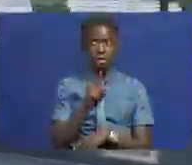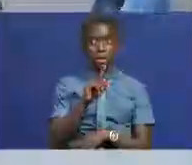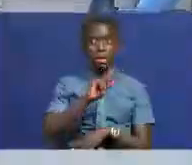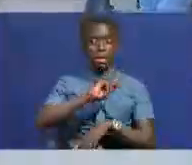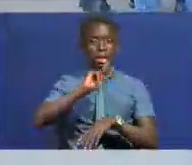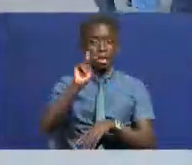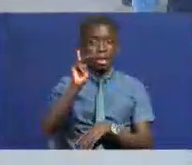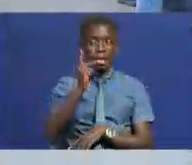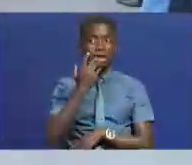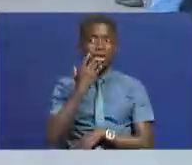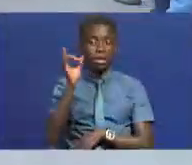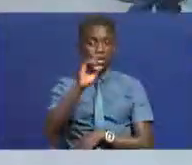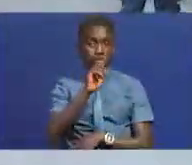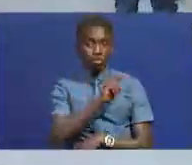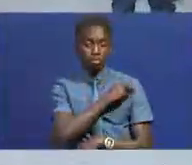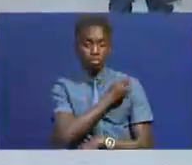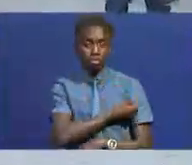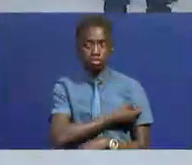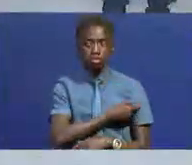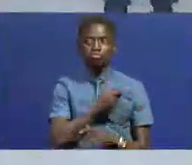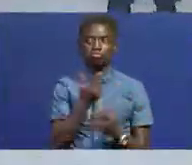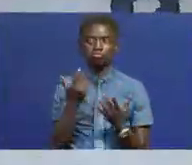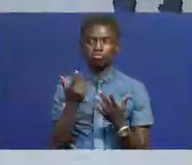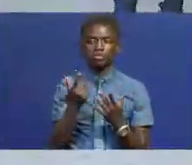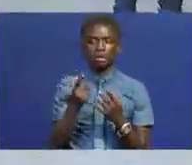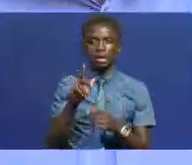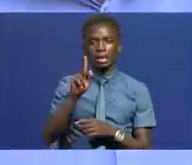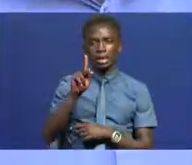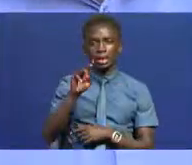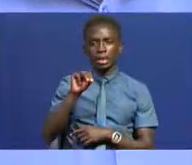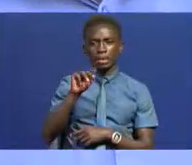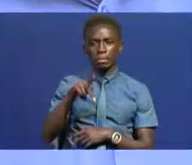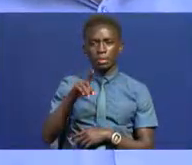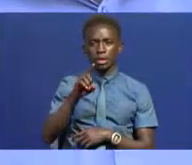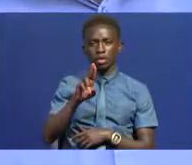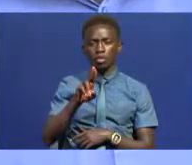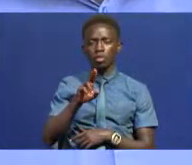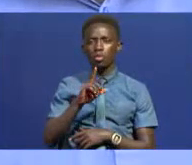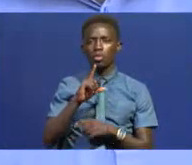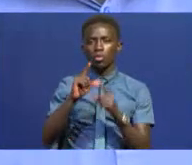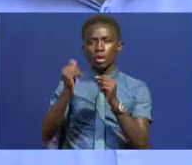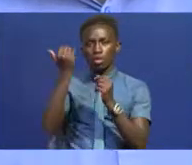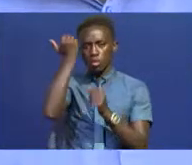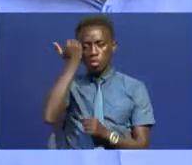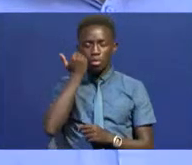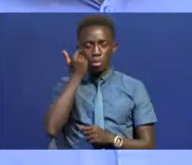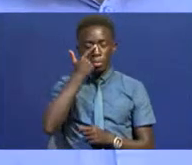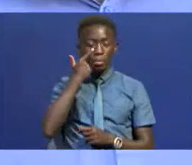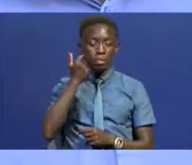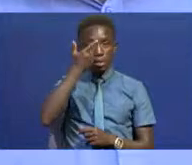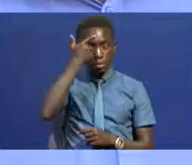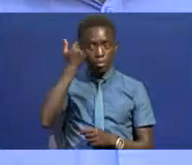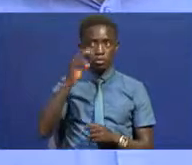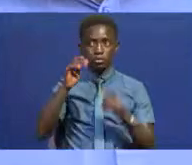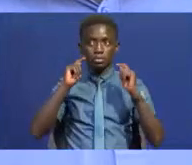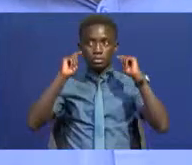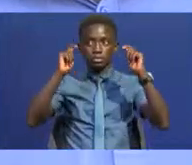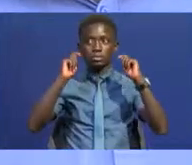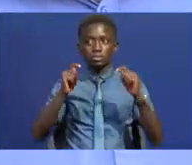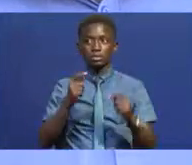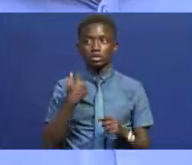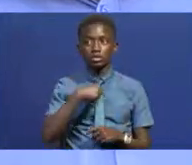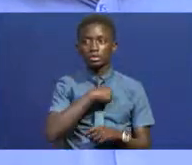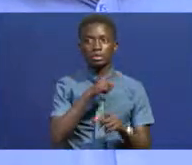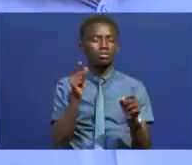the strike, extended orders stopping the strike. So we cannot say we have suspended the strike with a return to work